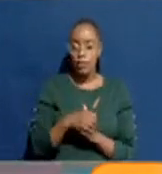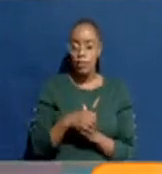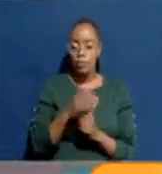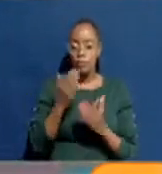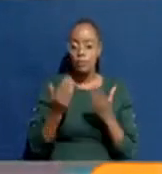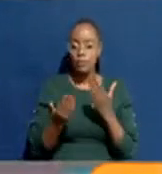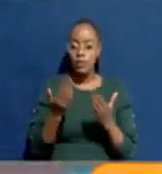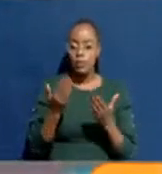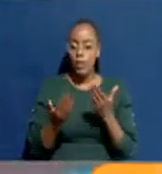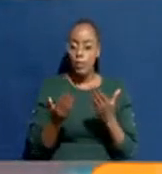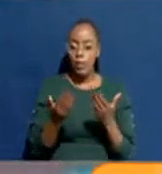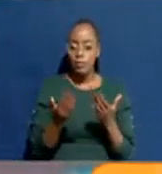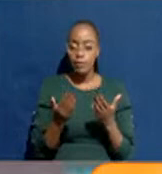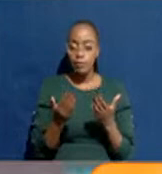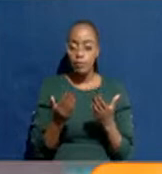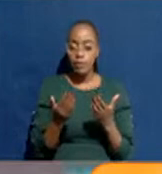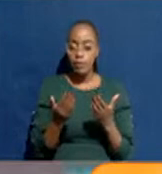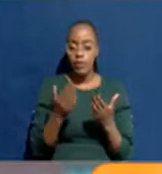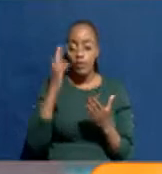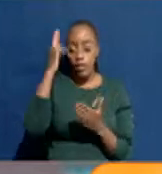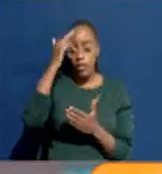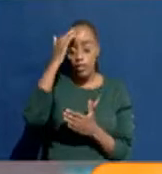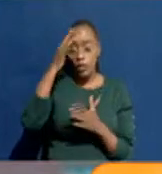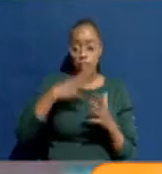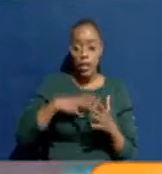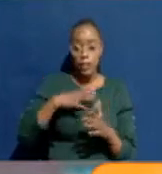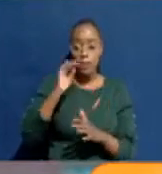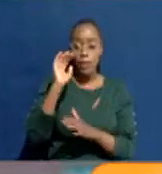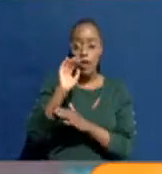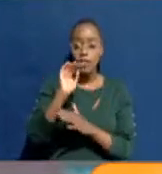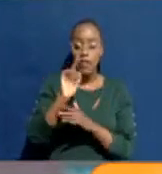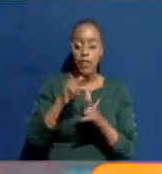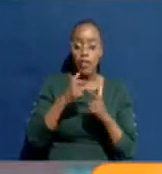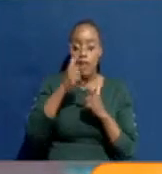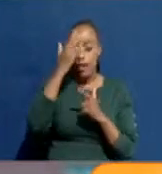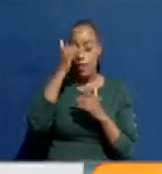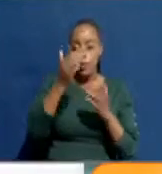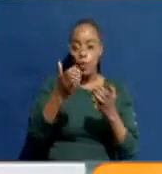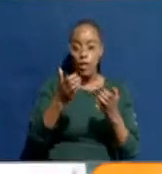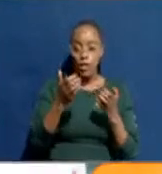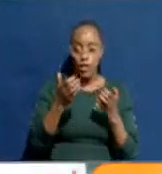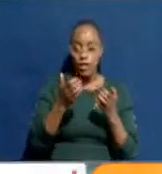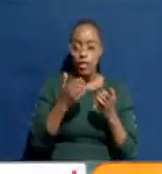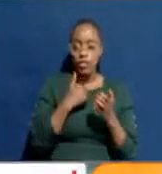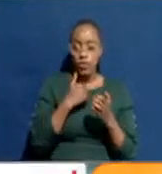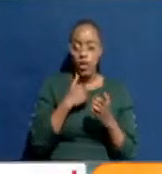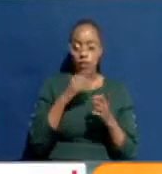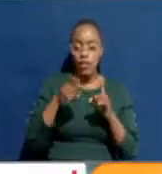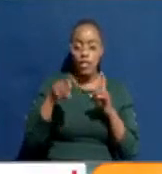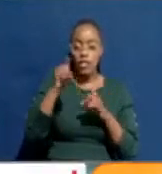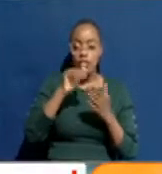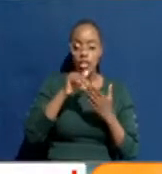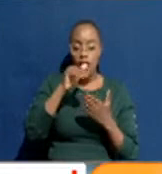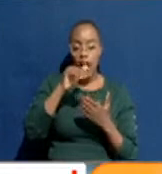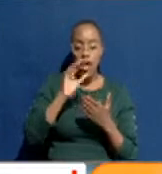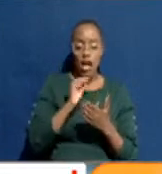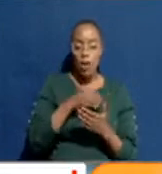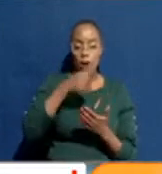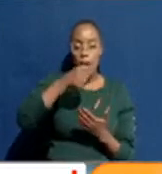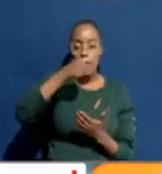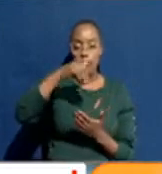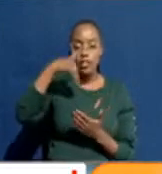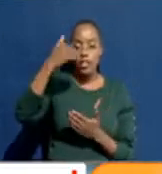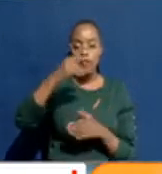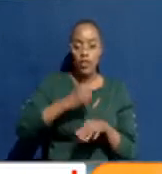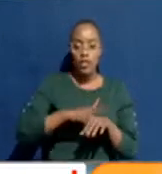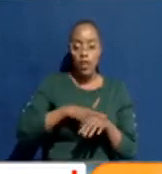Perhaps, hence the reason why people are also asking then, why do we need to also increase our budgets all along